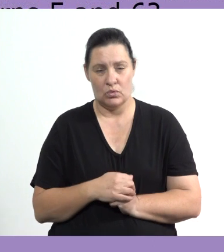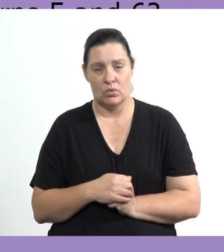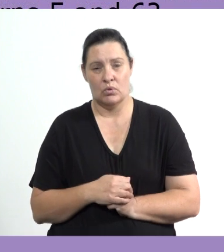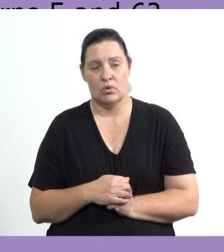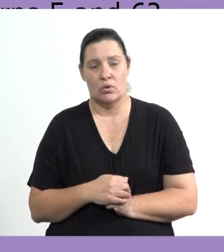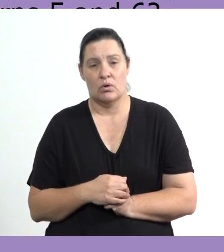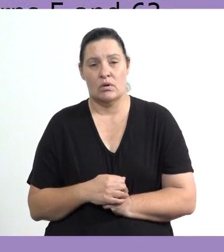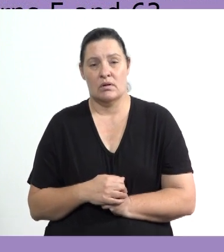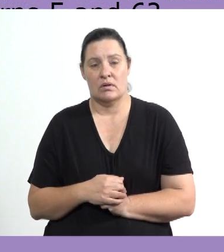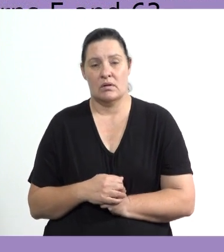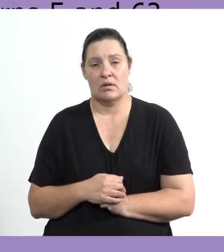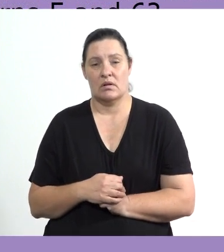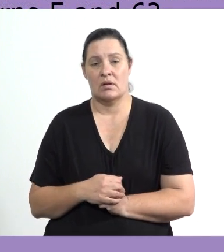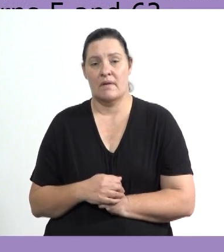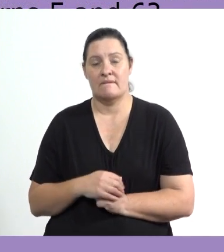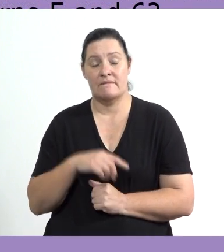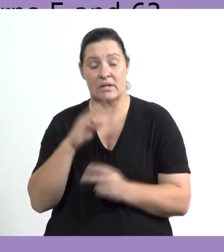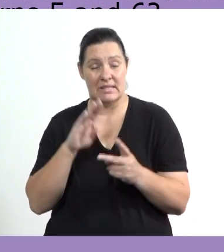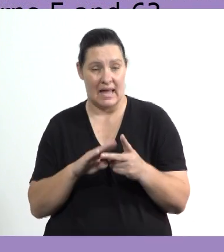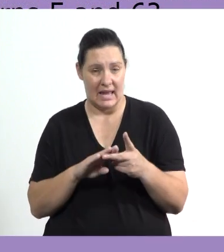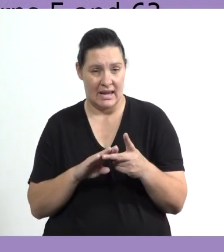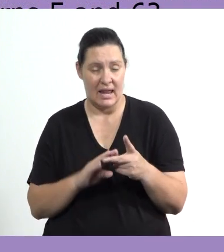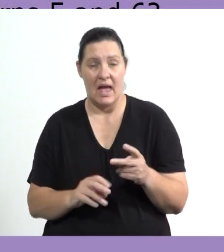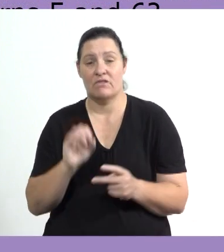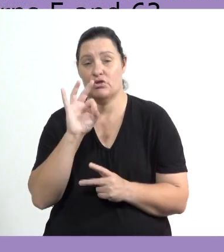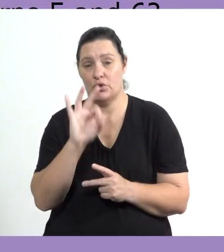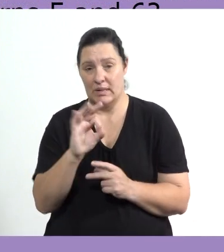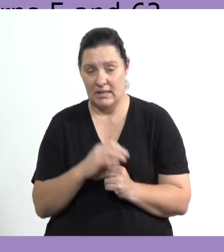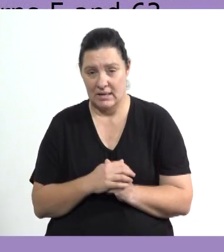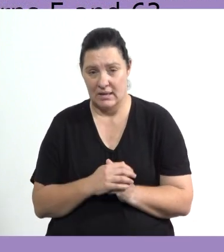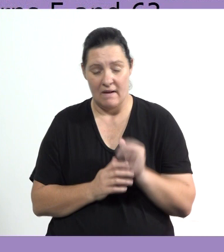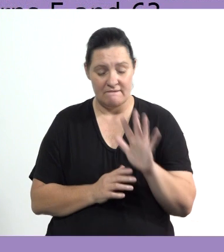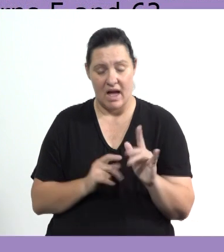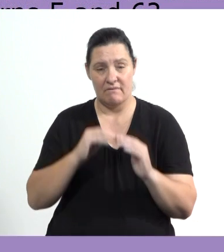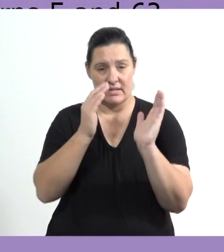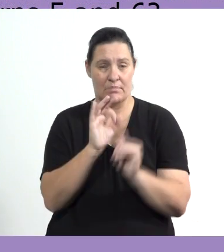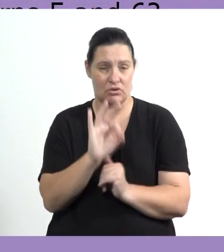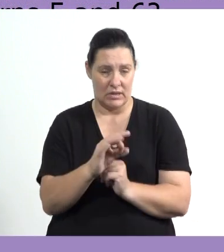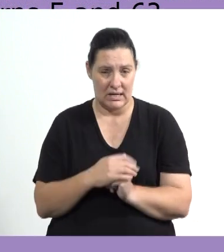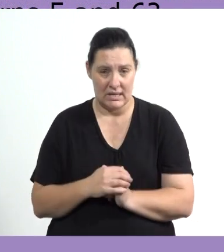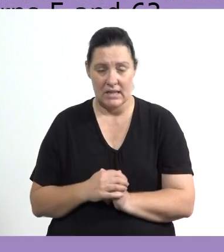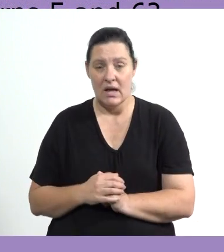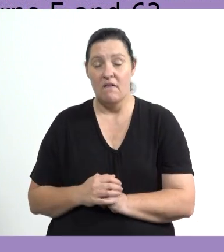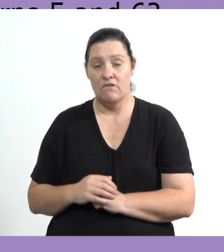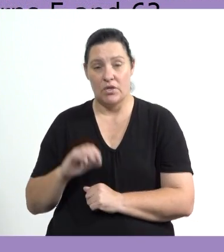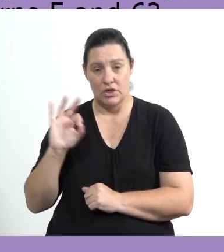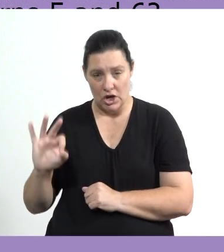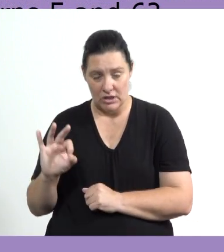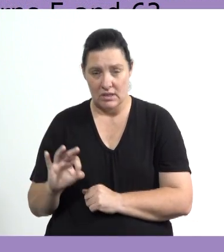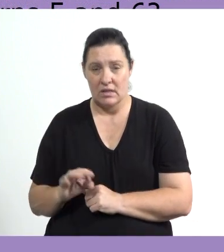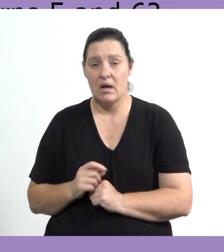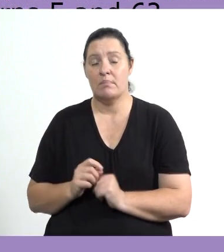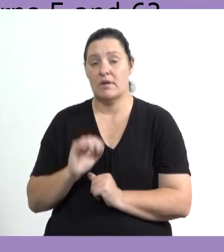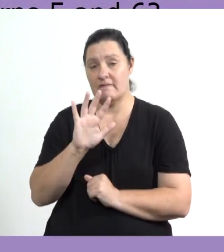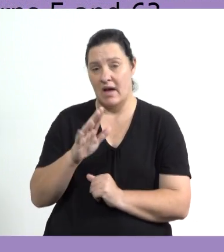2. So it was 5 sets of 2. For the second pattern, it was 5 sets of 3. For the third pattern, it